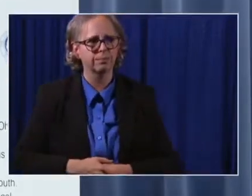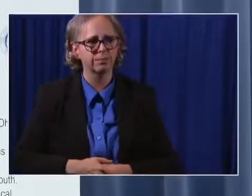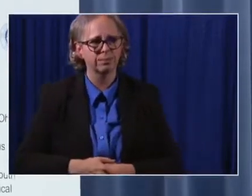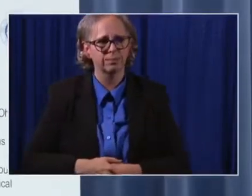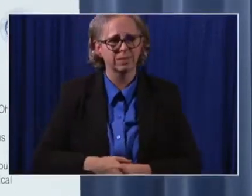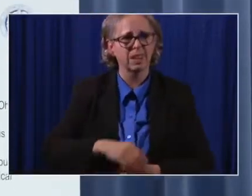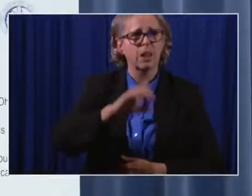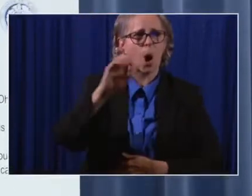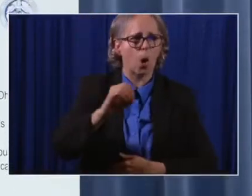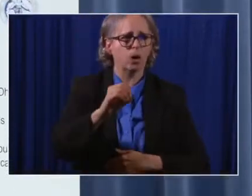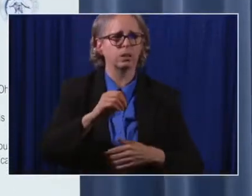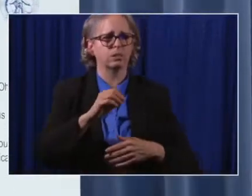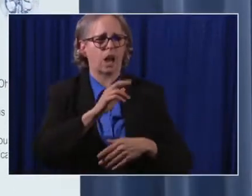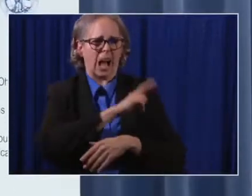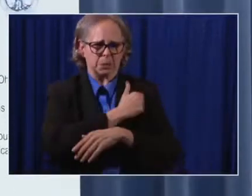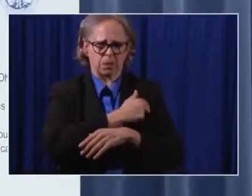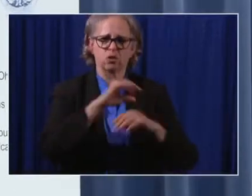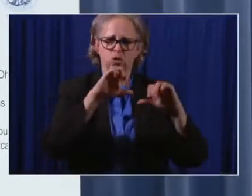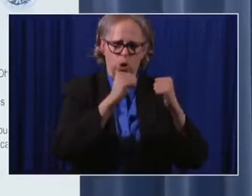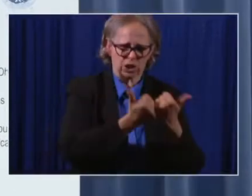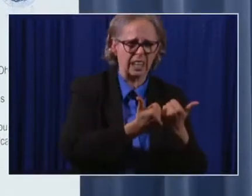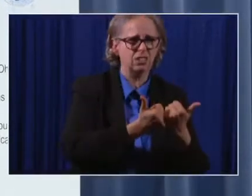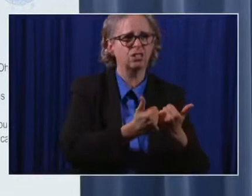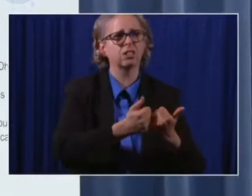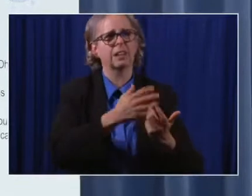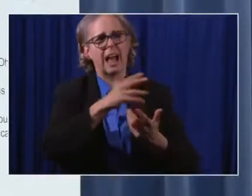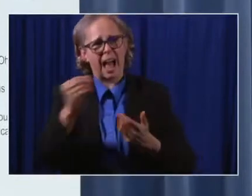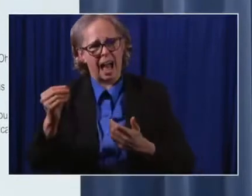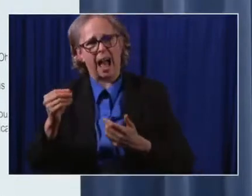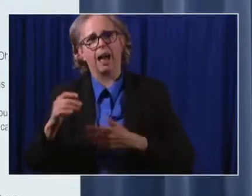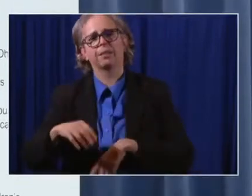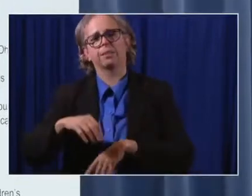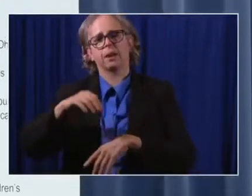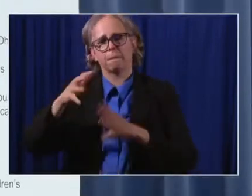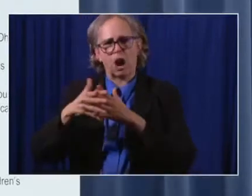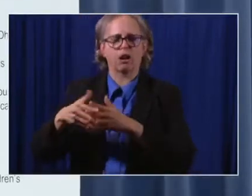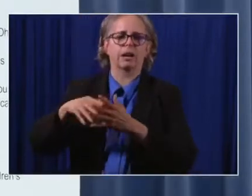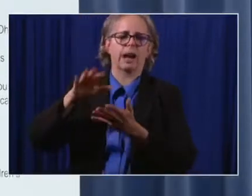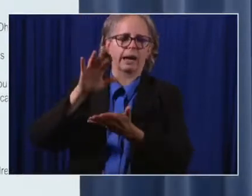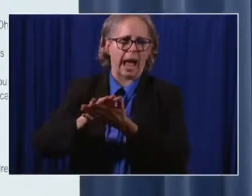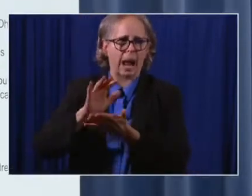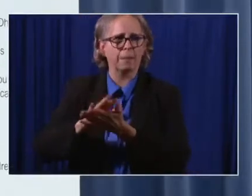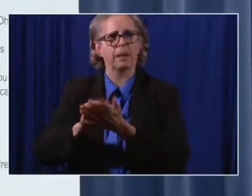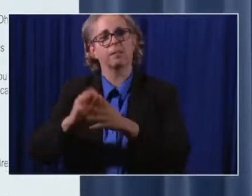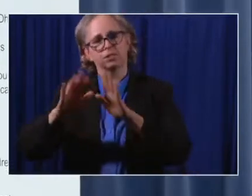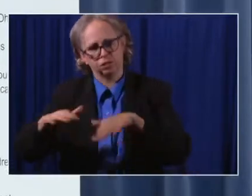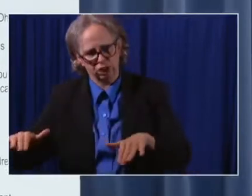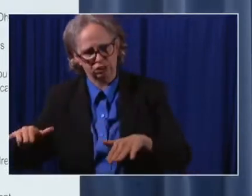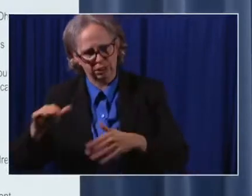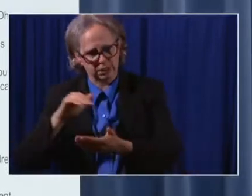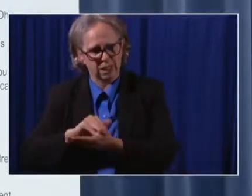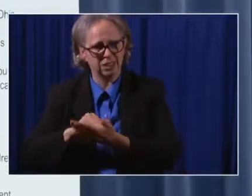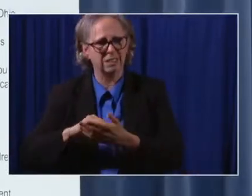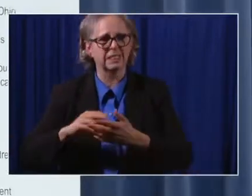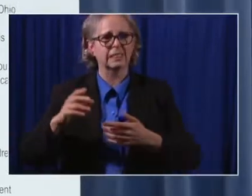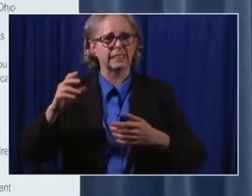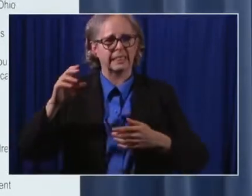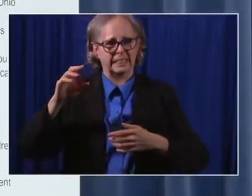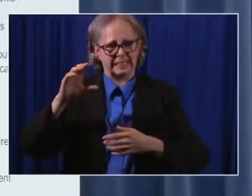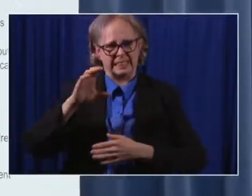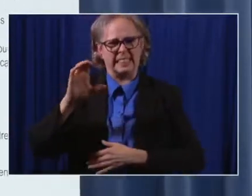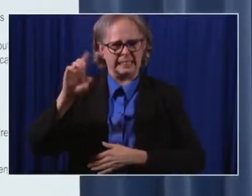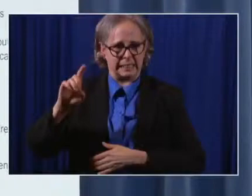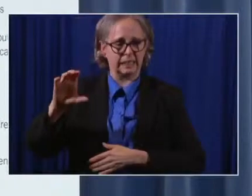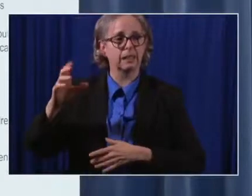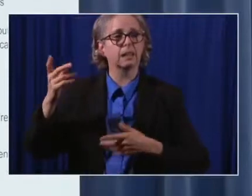Hospital Association supports the American Academy of Pediatrics and the Centers for Disease Control and Prevention's guidelines for children's use of